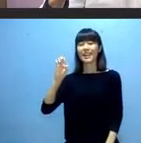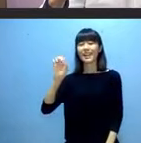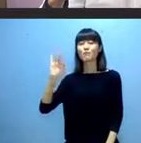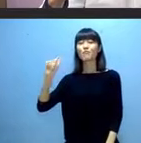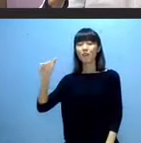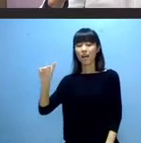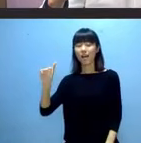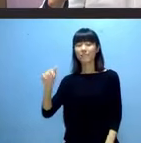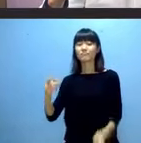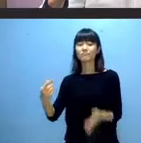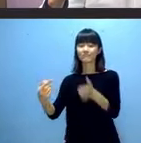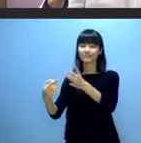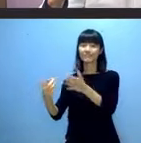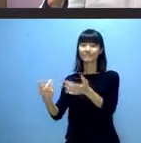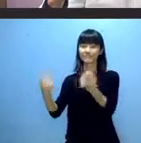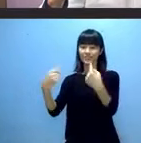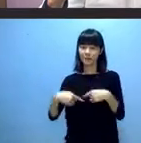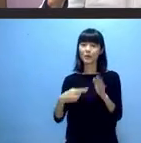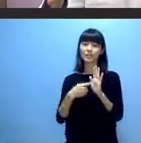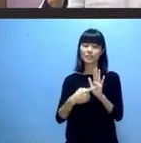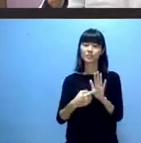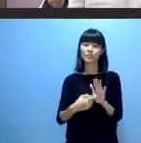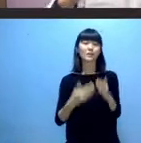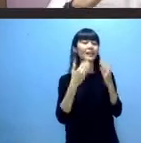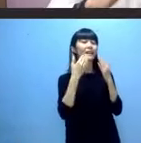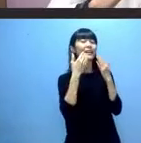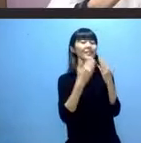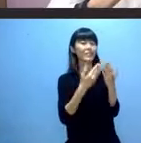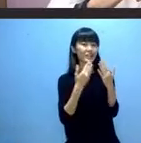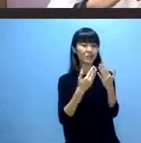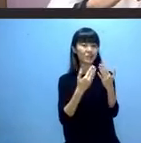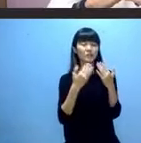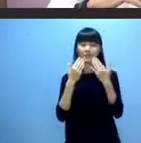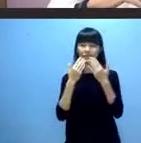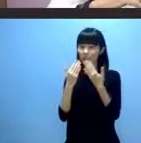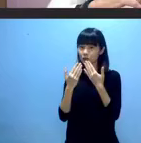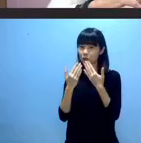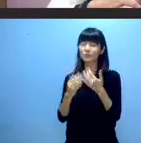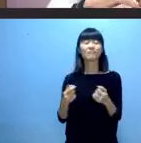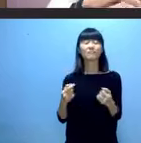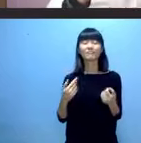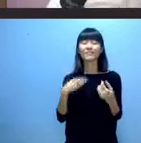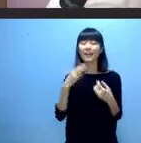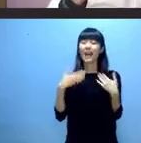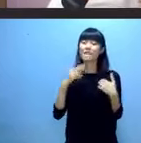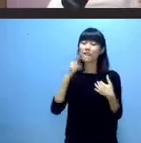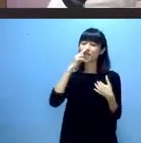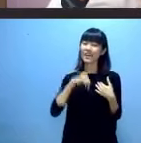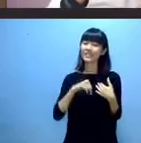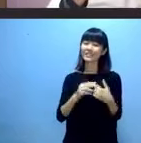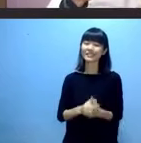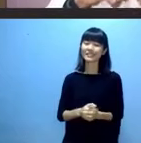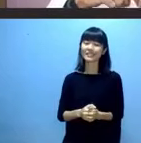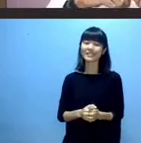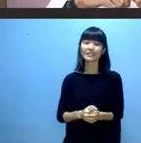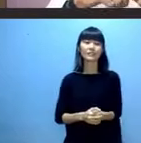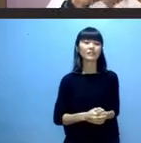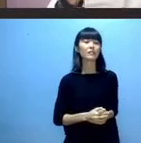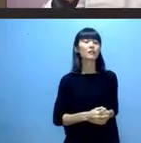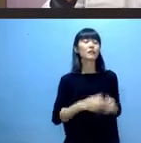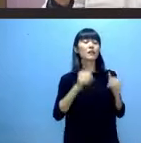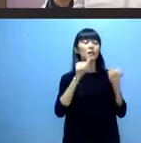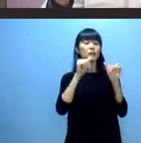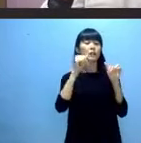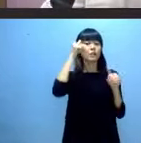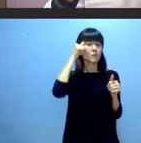show. Thank you. Thank you so much for having me. I had lots of fun. Yeah, it was fun. It was fun. Remember to follow Society